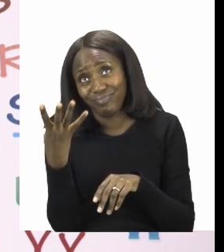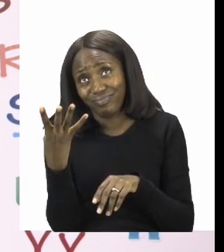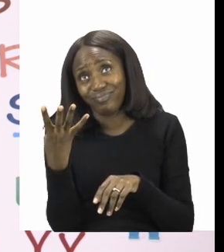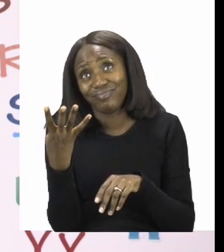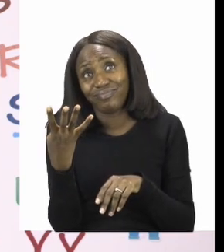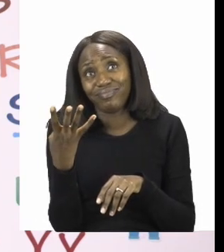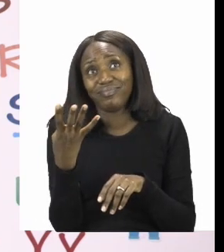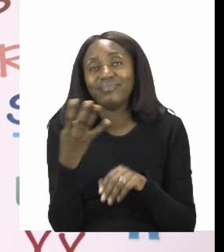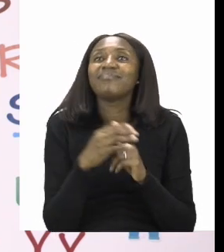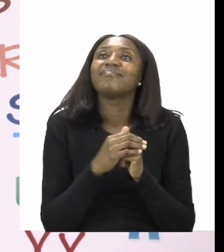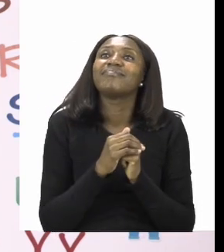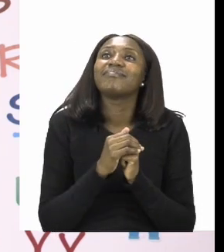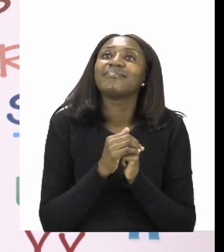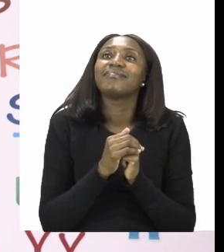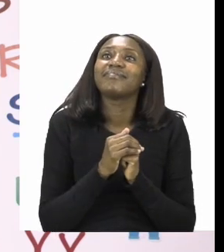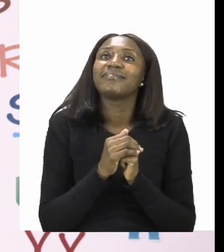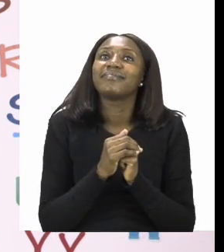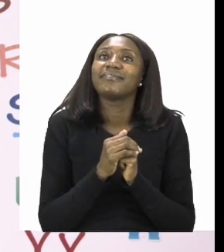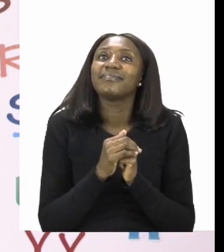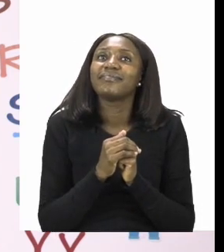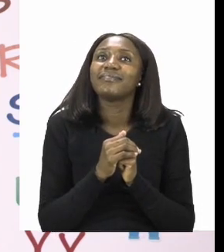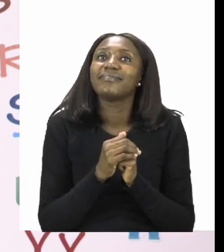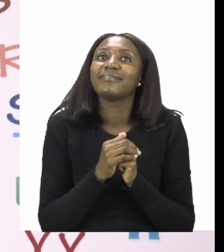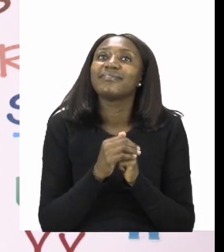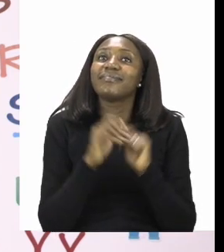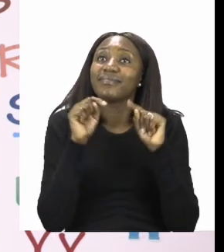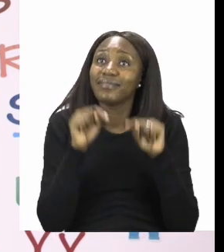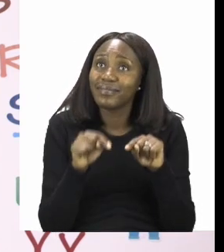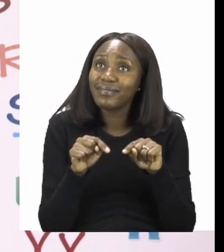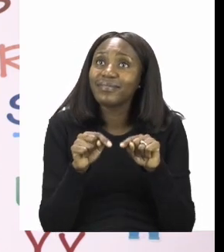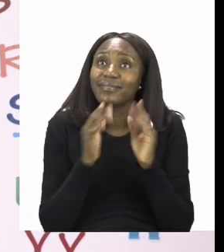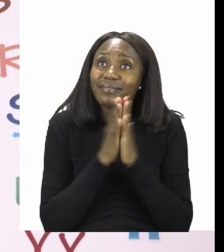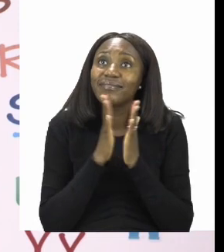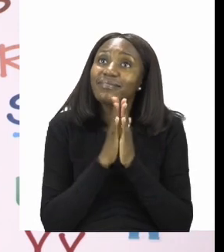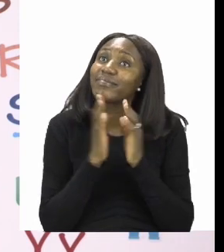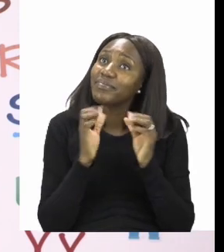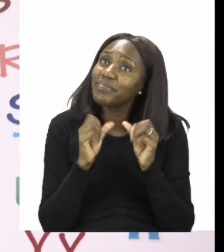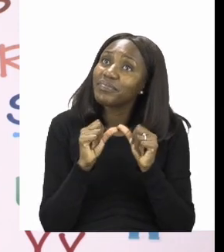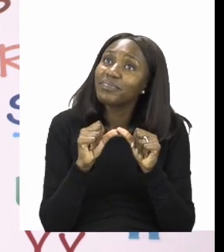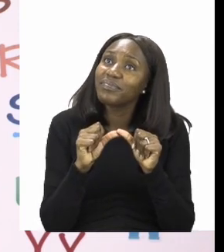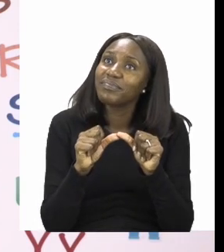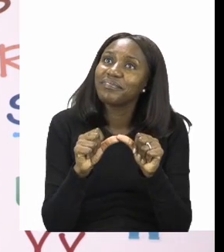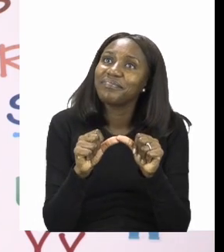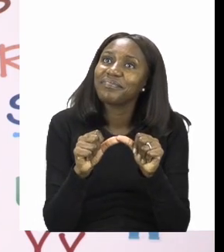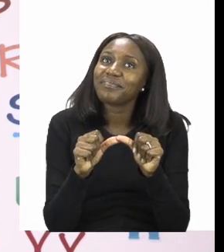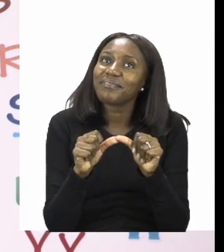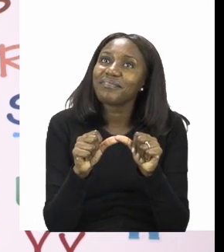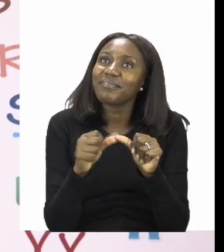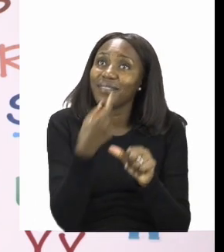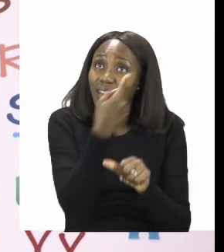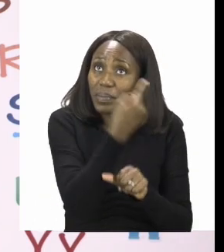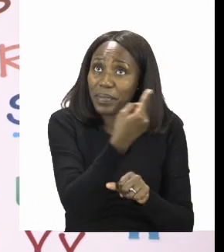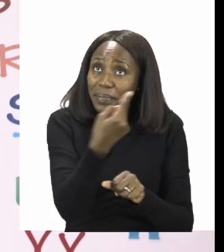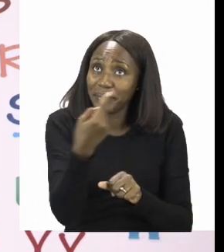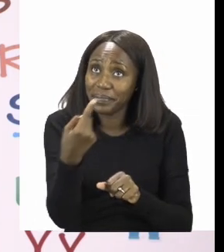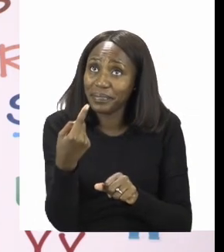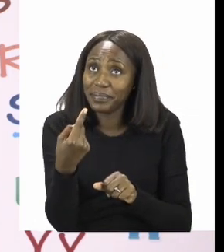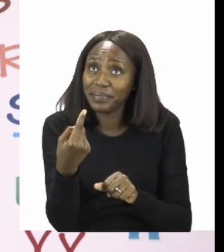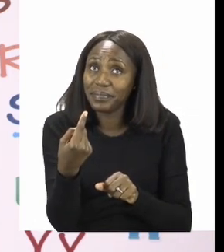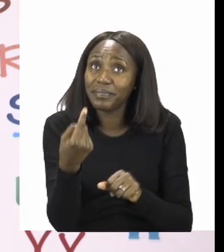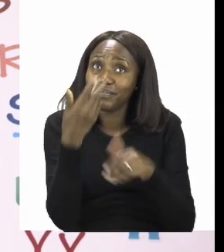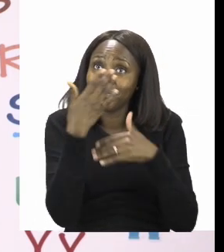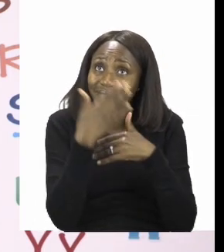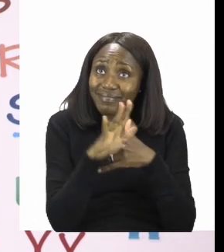is safe. So I'm going to leave you to do that one by yourselves. And when you are done, there's a